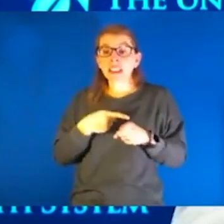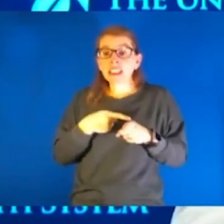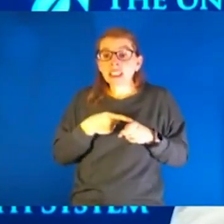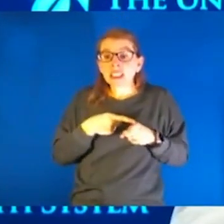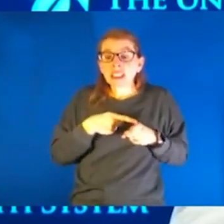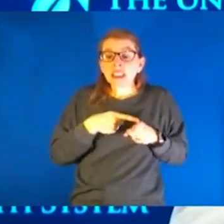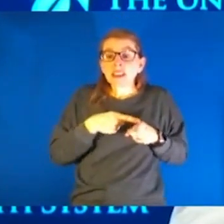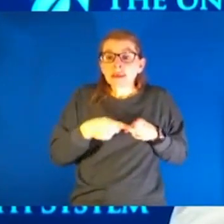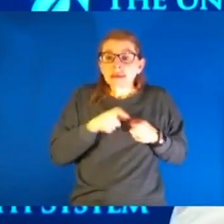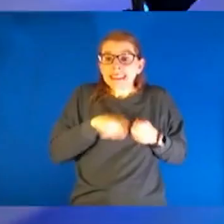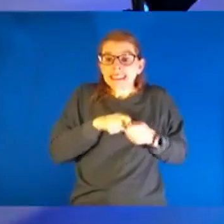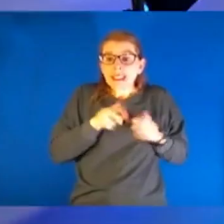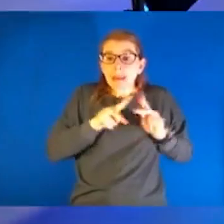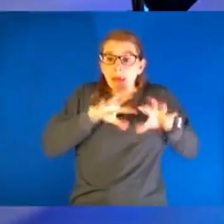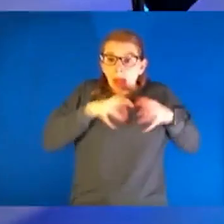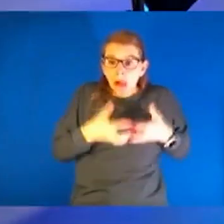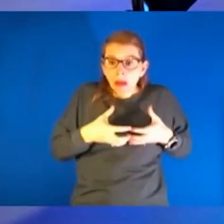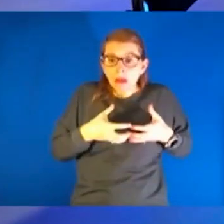Yeah, and I think that